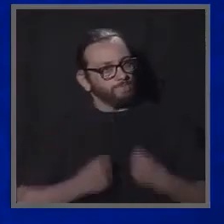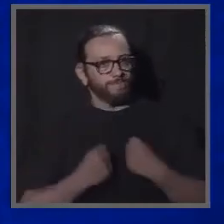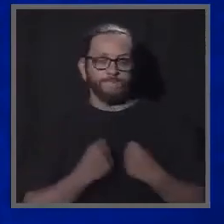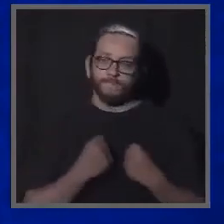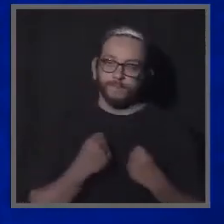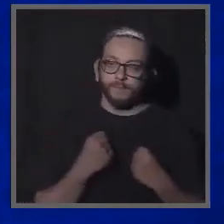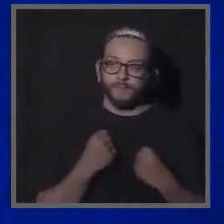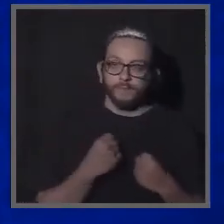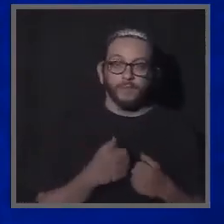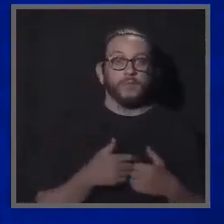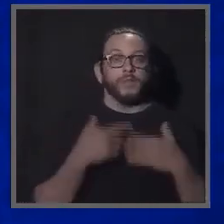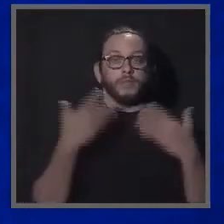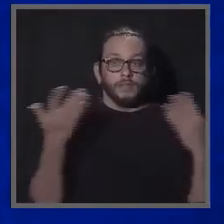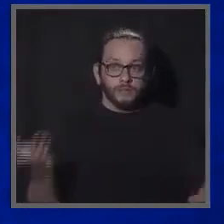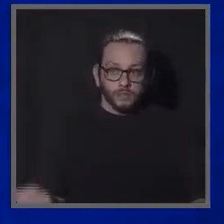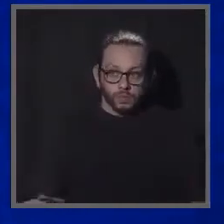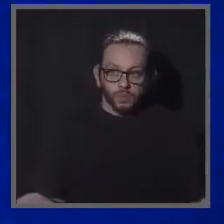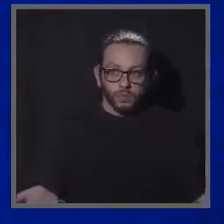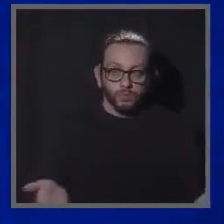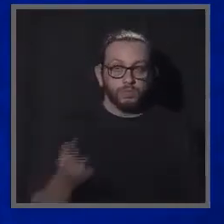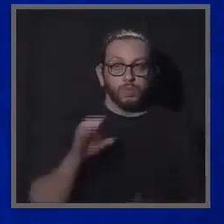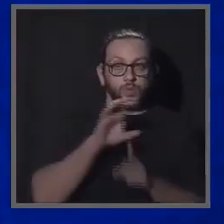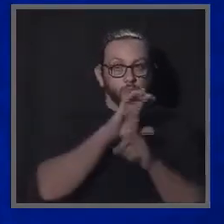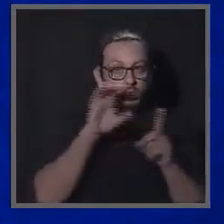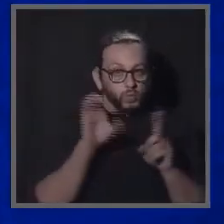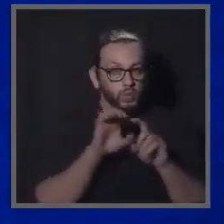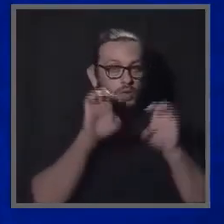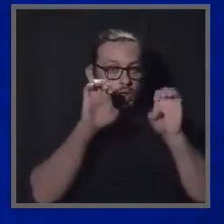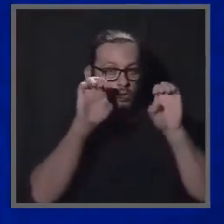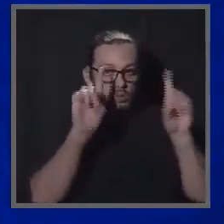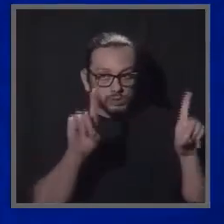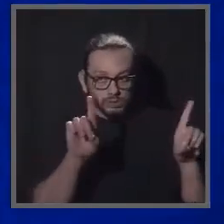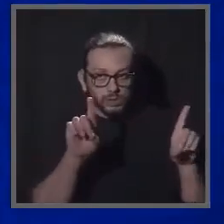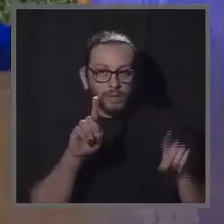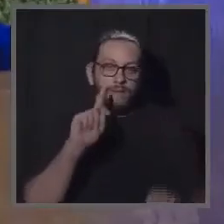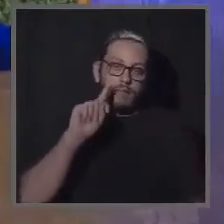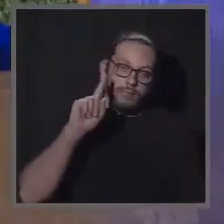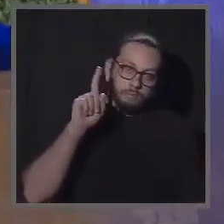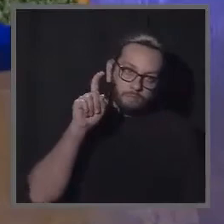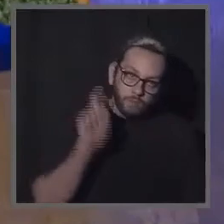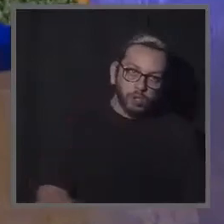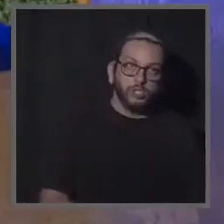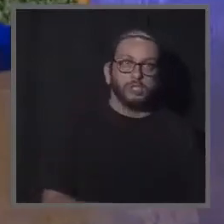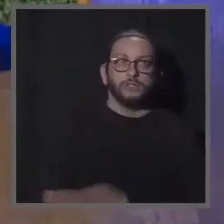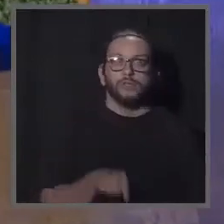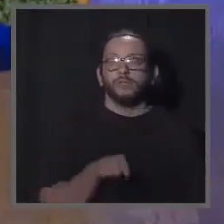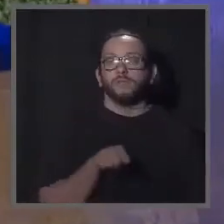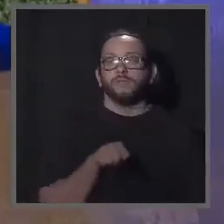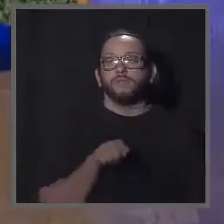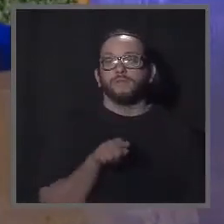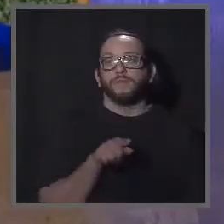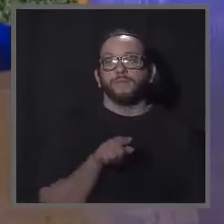culture and education must be hand in hand to build these